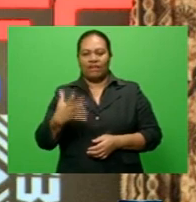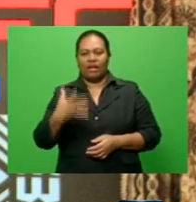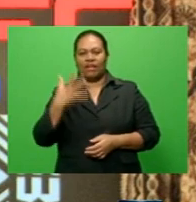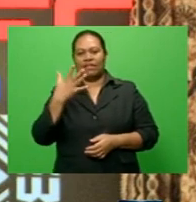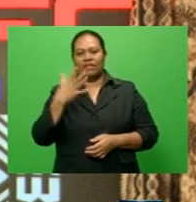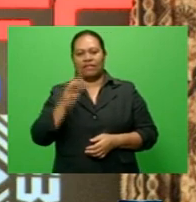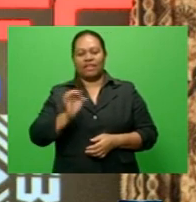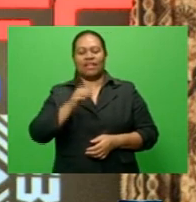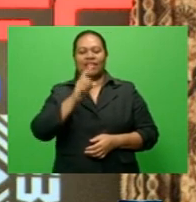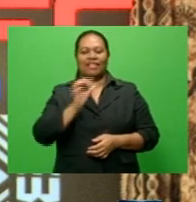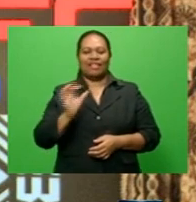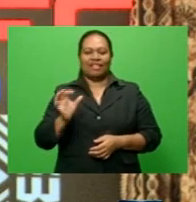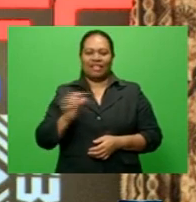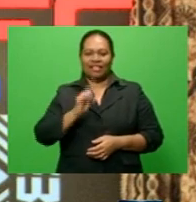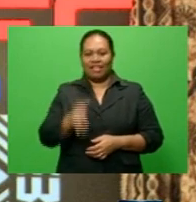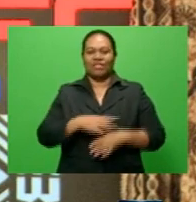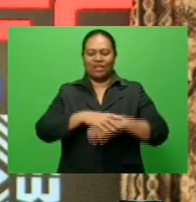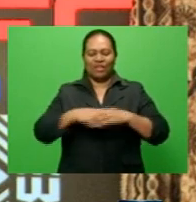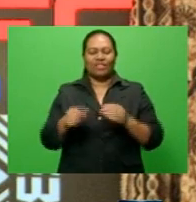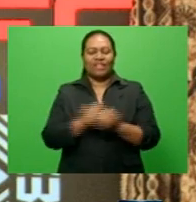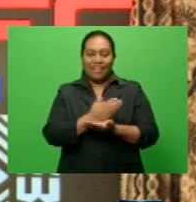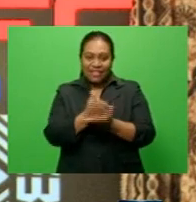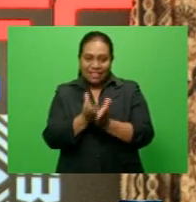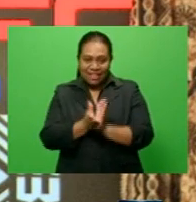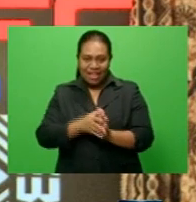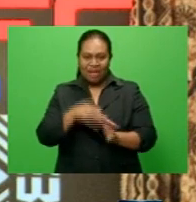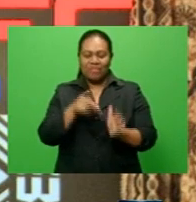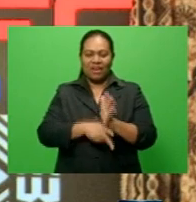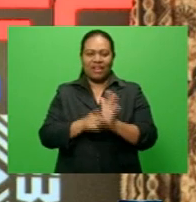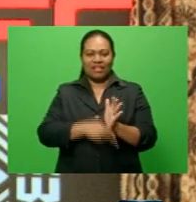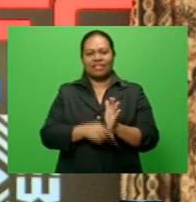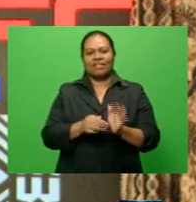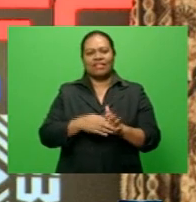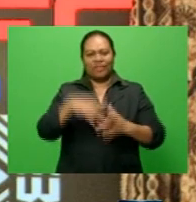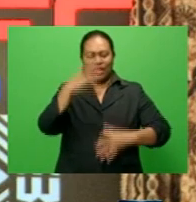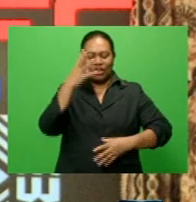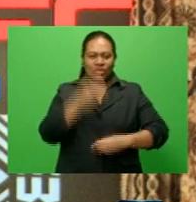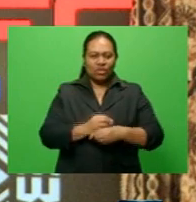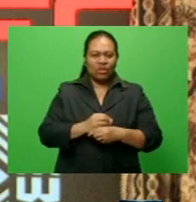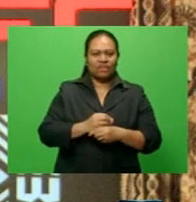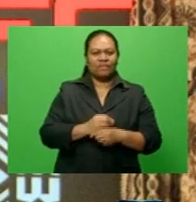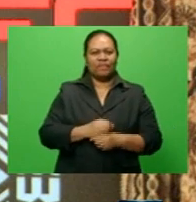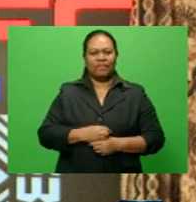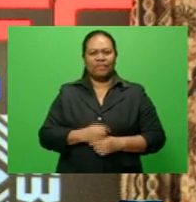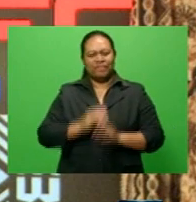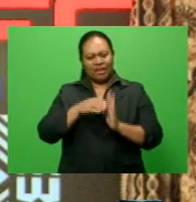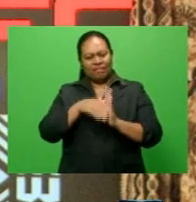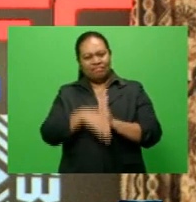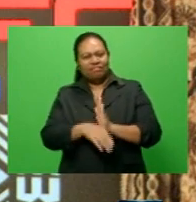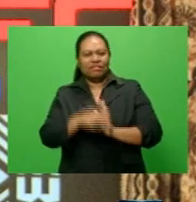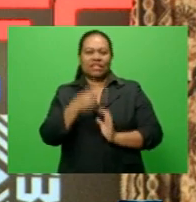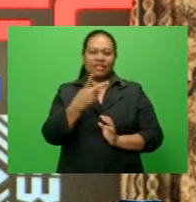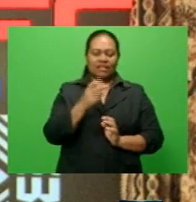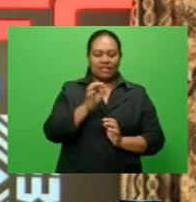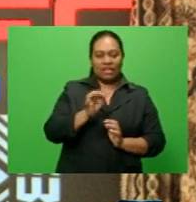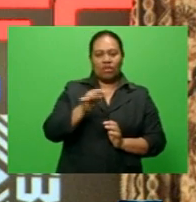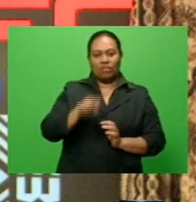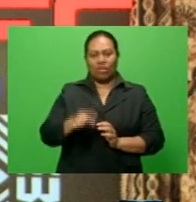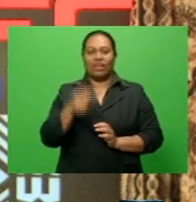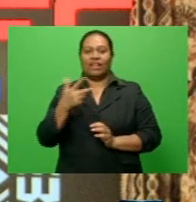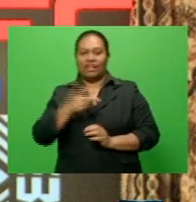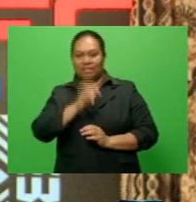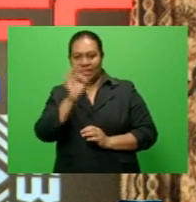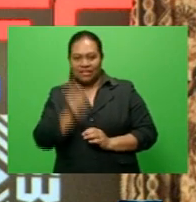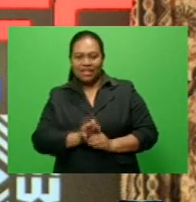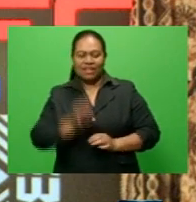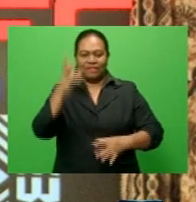$150,000. In terms of share price changes, the total market value fell slightly by 0.8% and